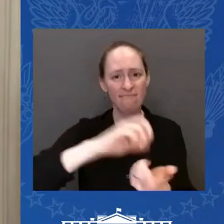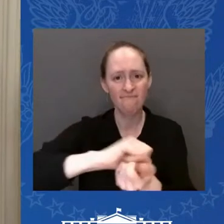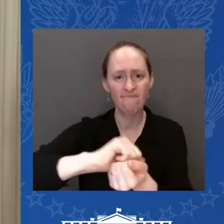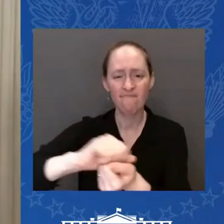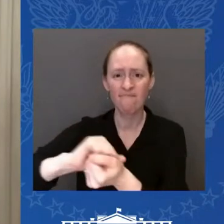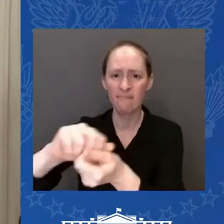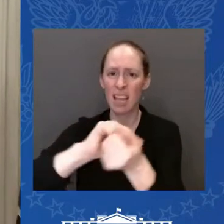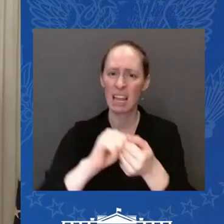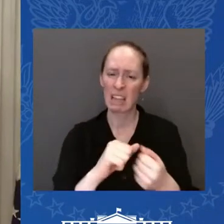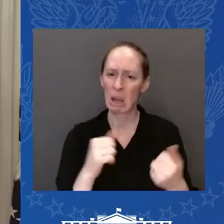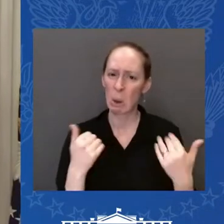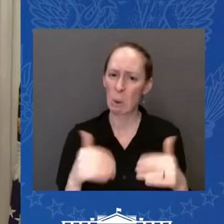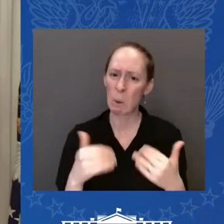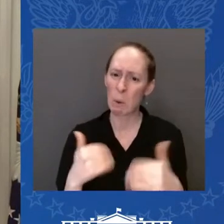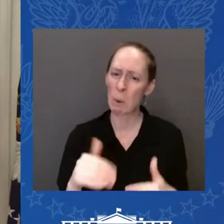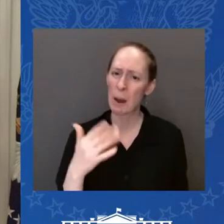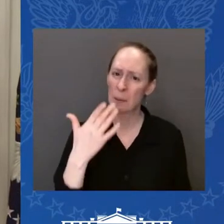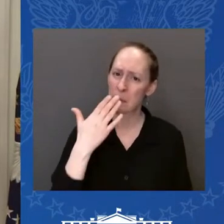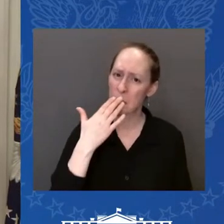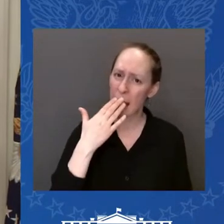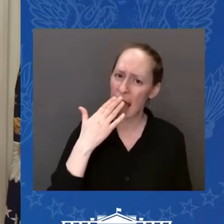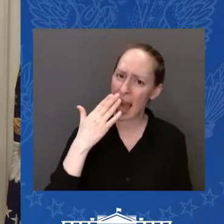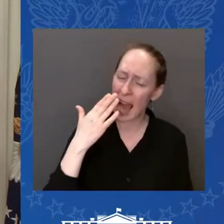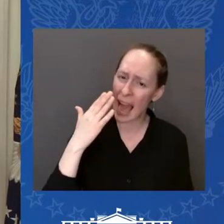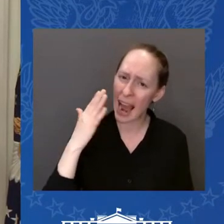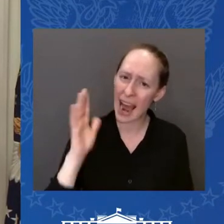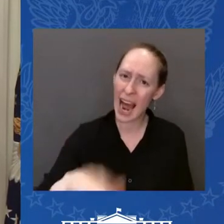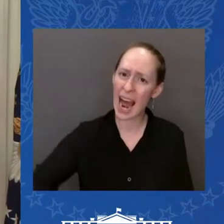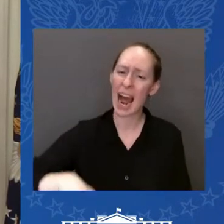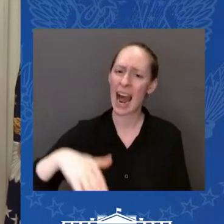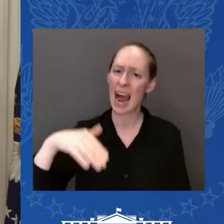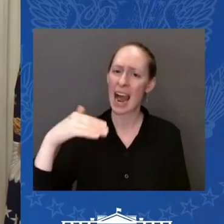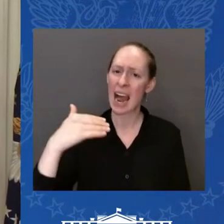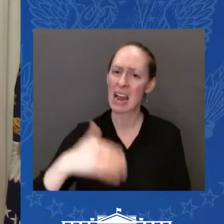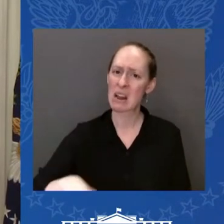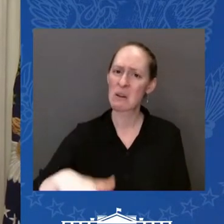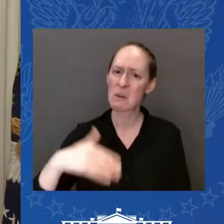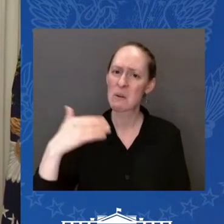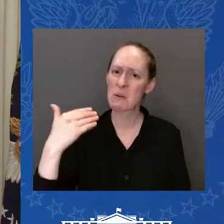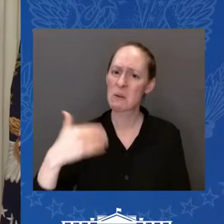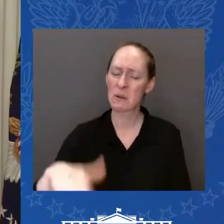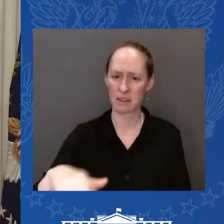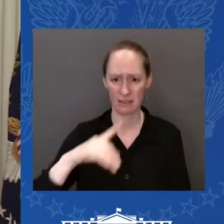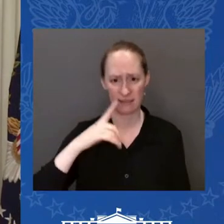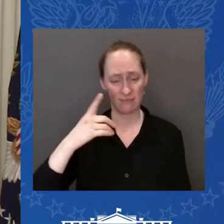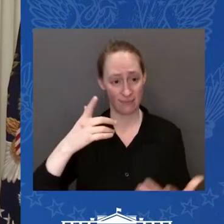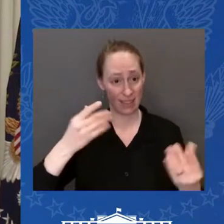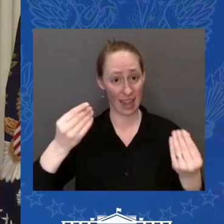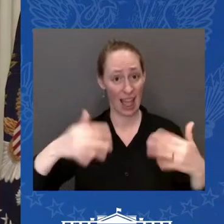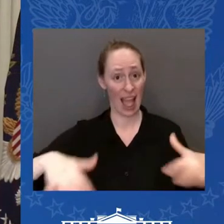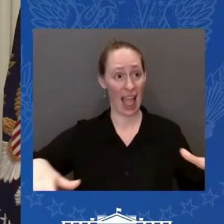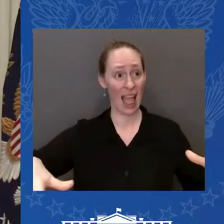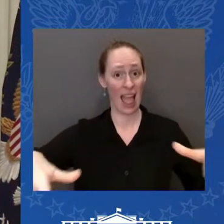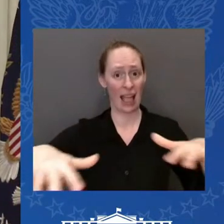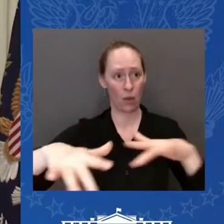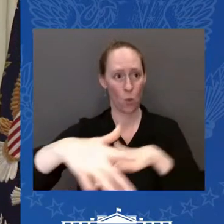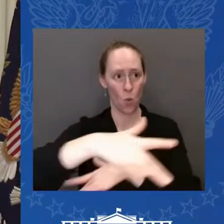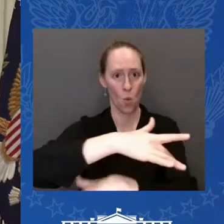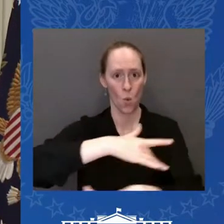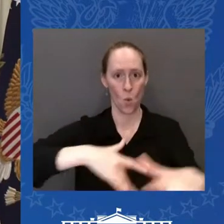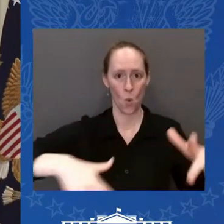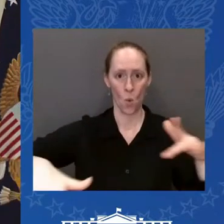Missouri. I mean, it's a long, long, long way, a lot of damage. And I want to thank the mayors across the country for